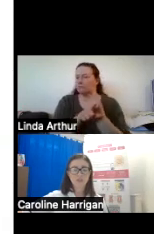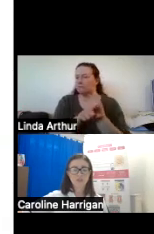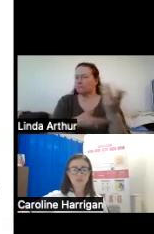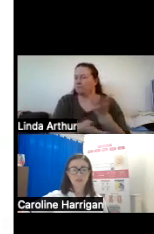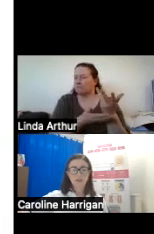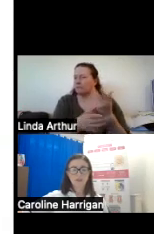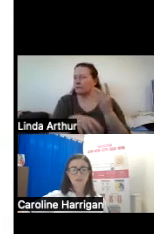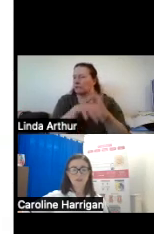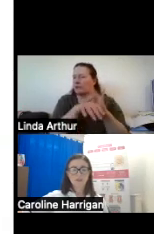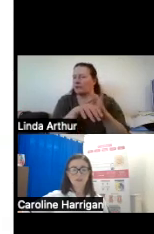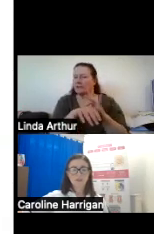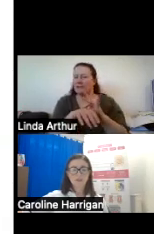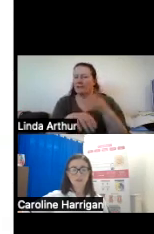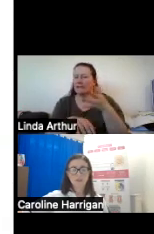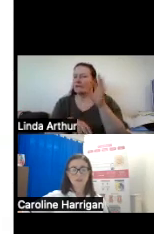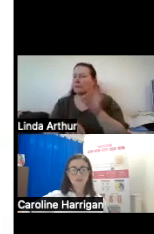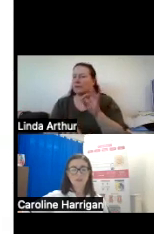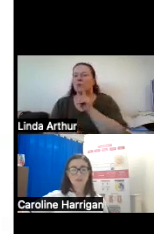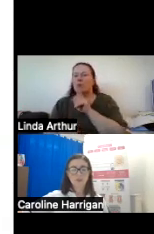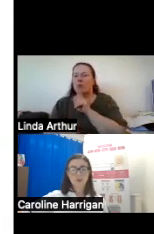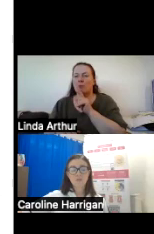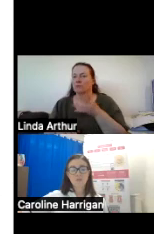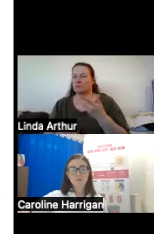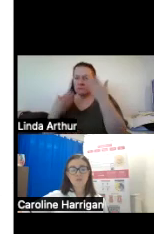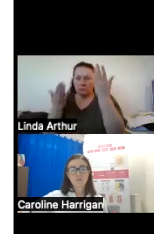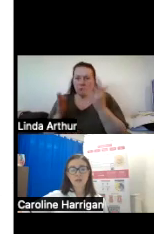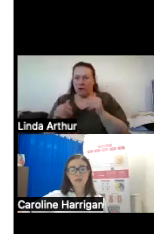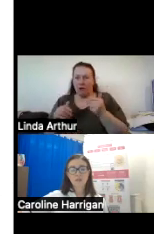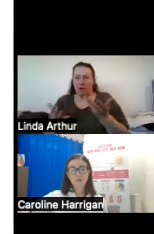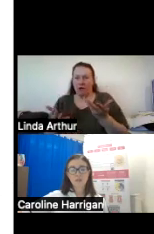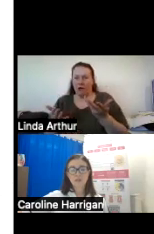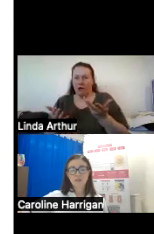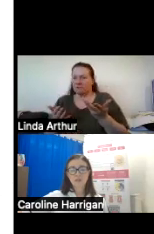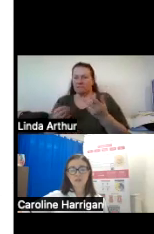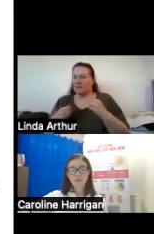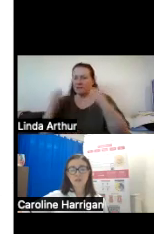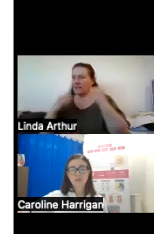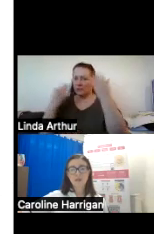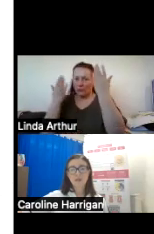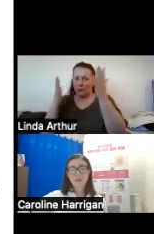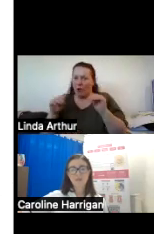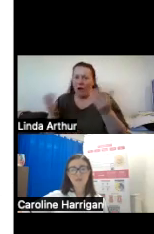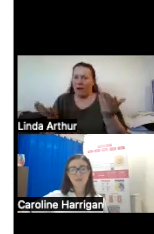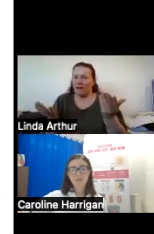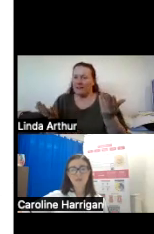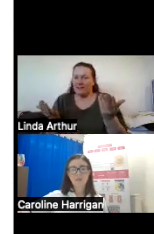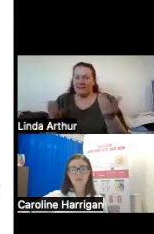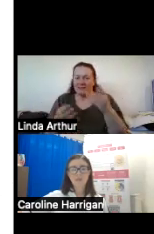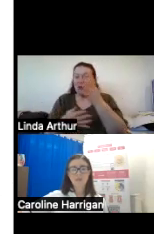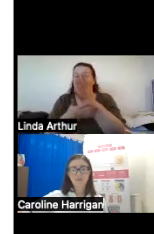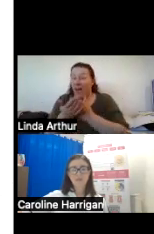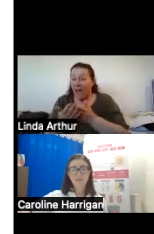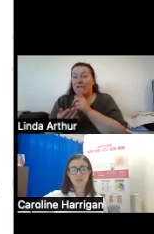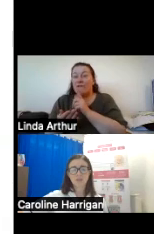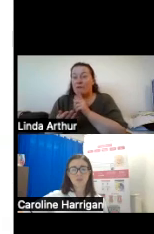it. And 50% of the women don't even know how to perform their pelvic floor exercises. So that's half of the population